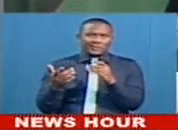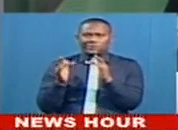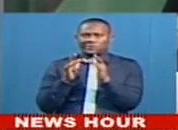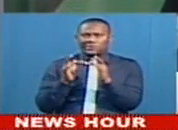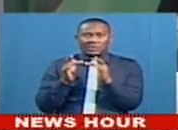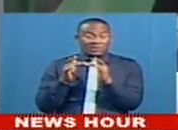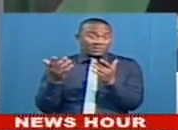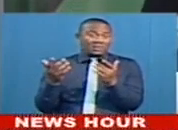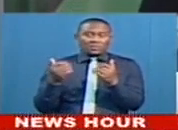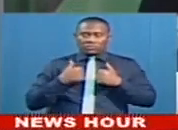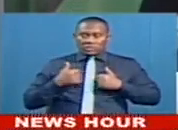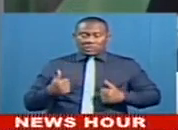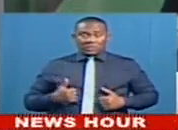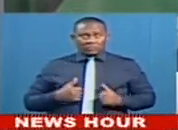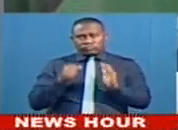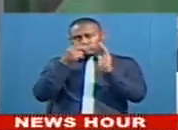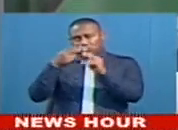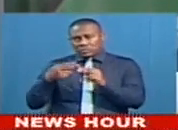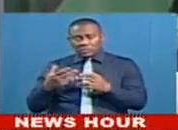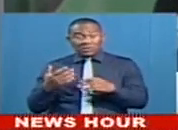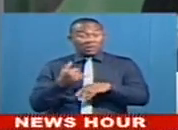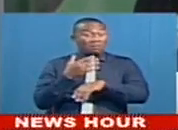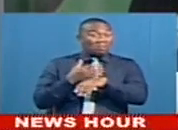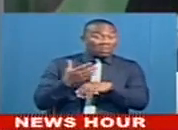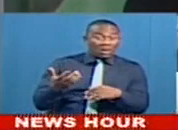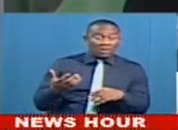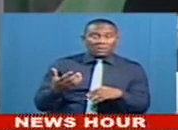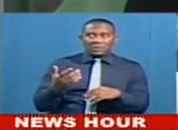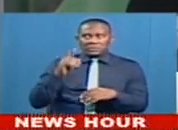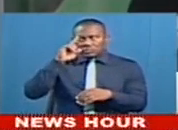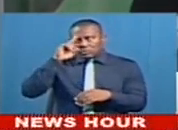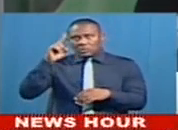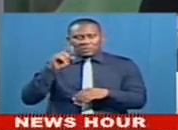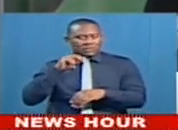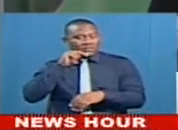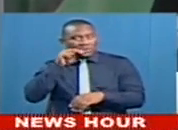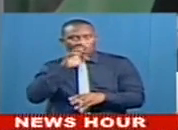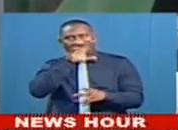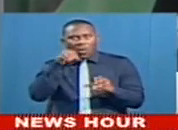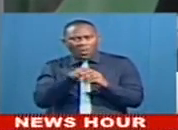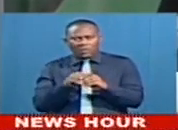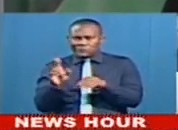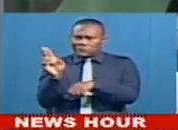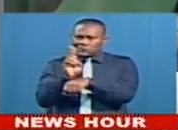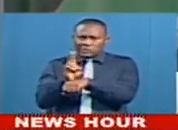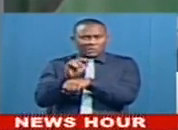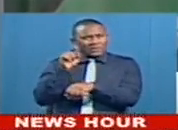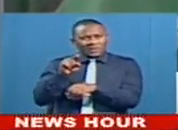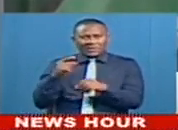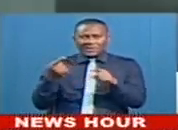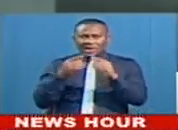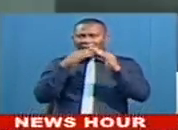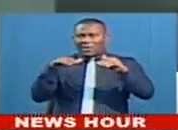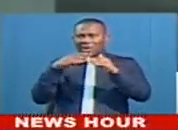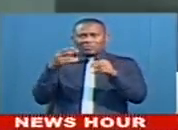money. Countries such as the Ivory Coast, Nigeria, and Mongolia are all implementing the National Digital